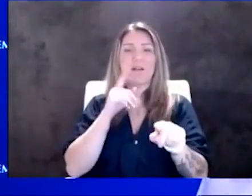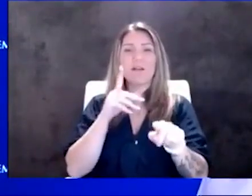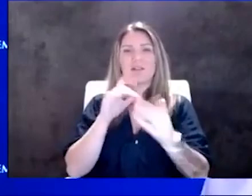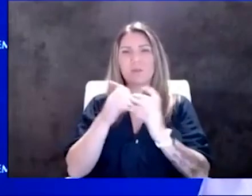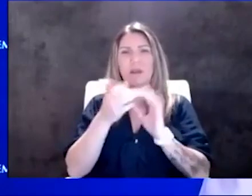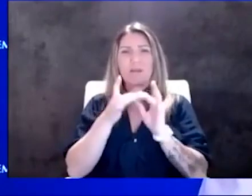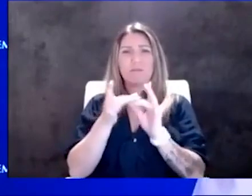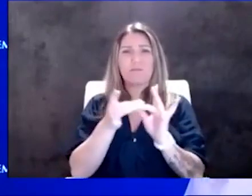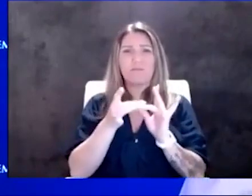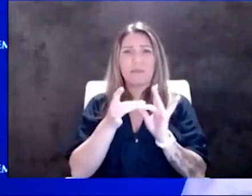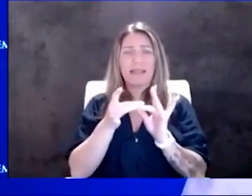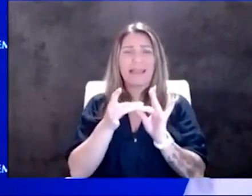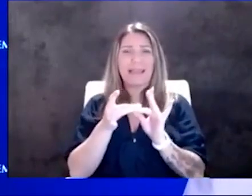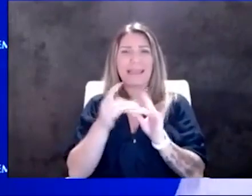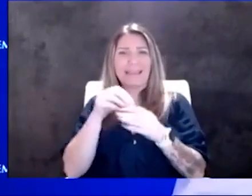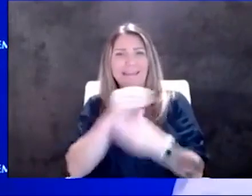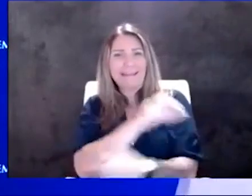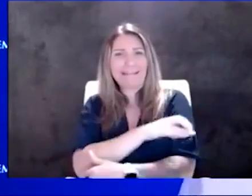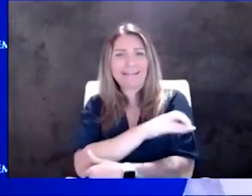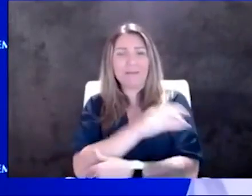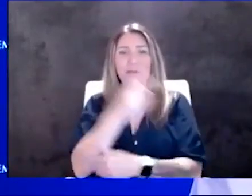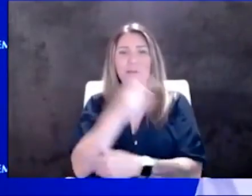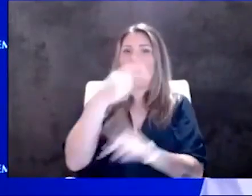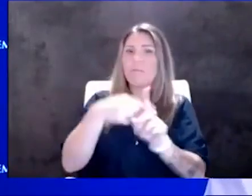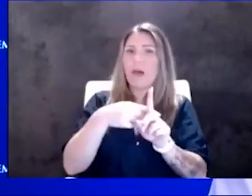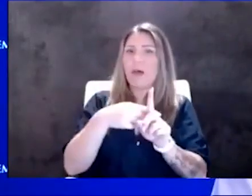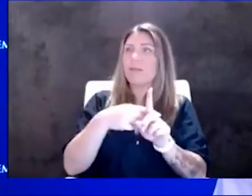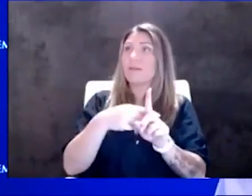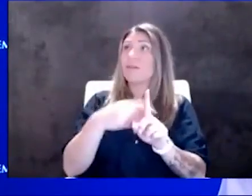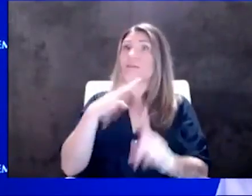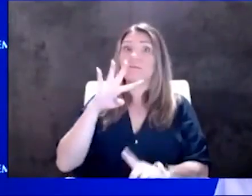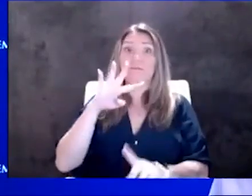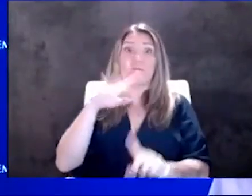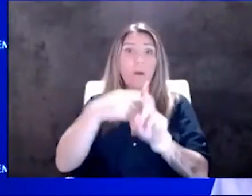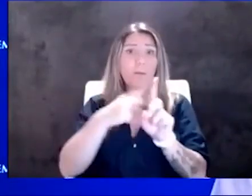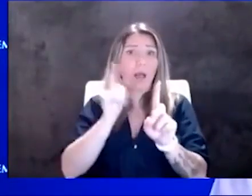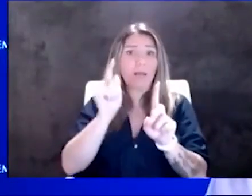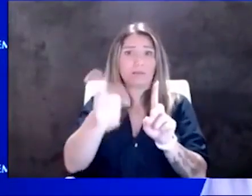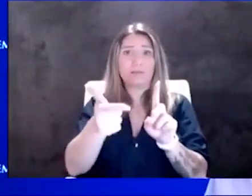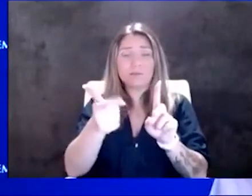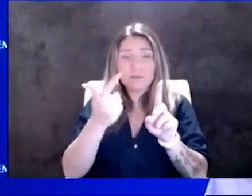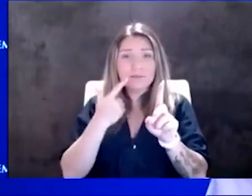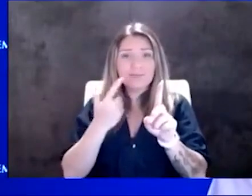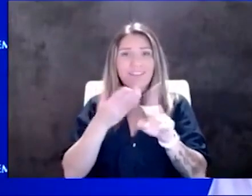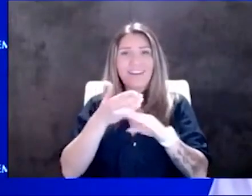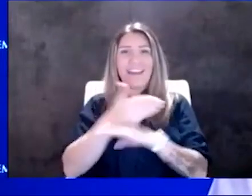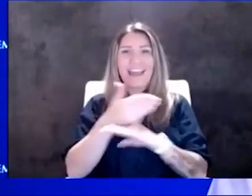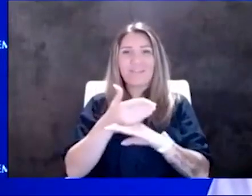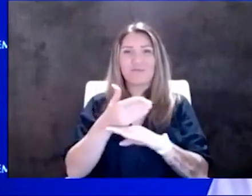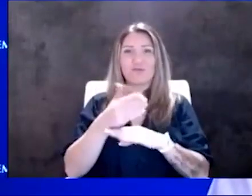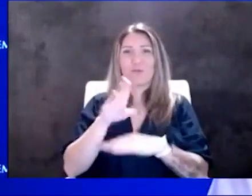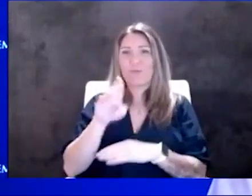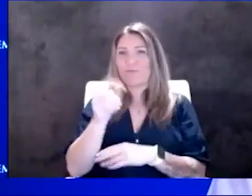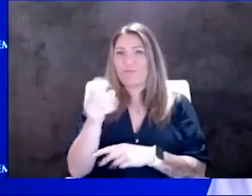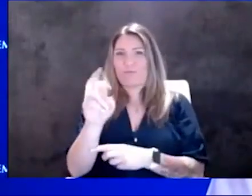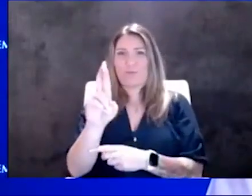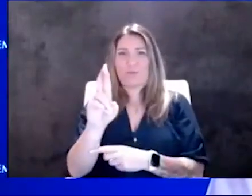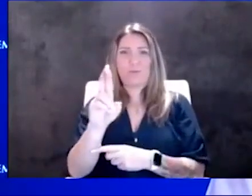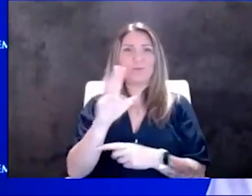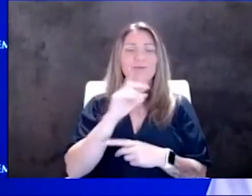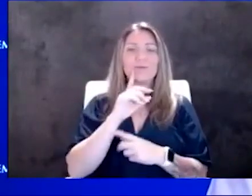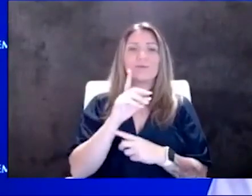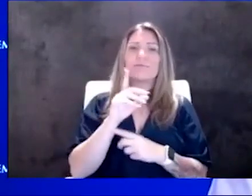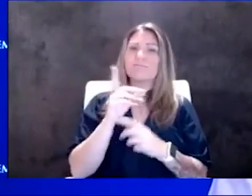clinically 1 month, 4 months, 6 months after you get that dose? So I think really there's not going to be a lot of guidance on what to